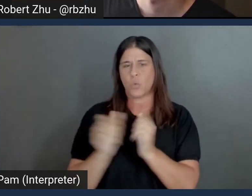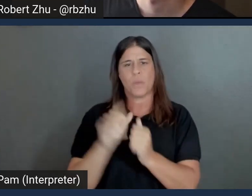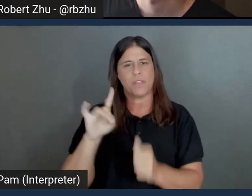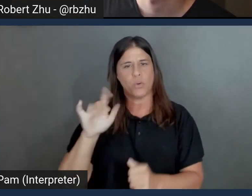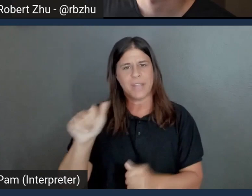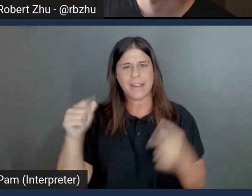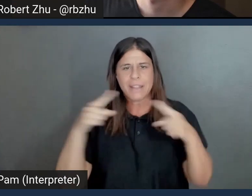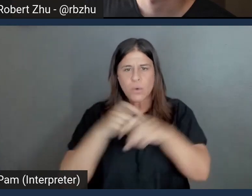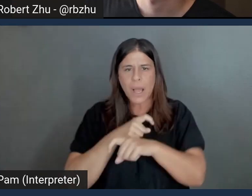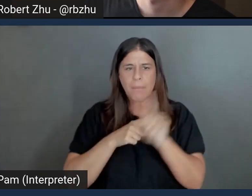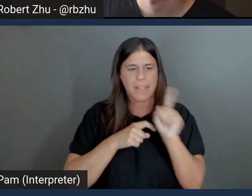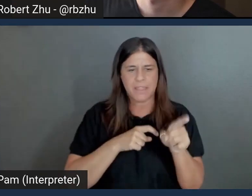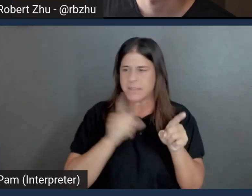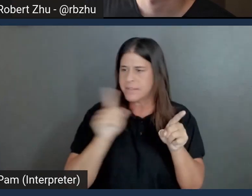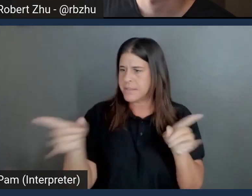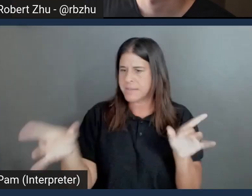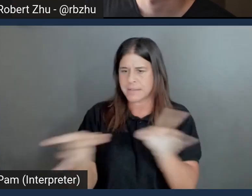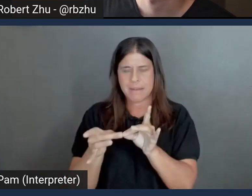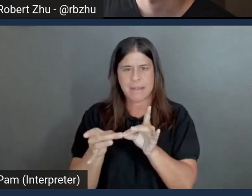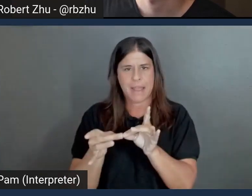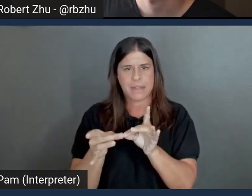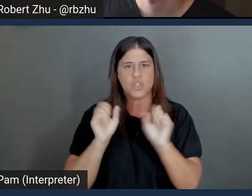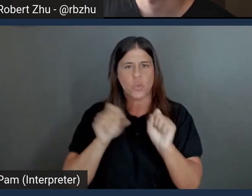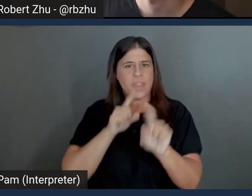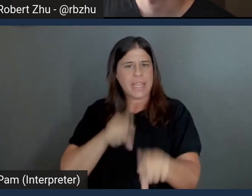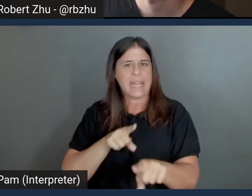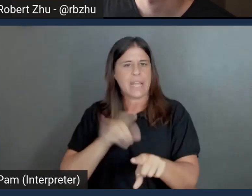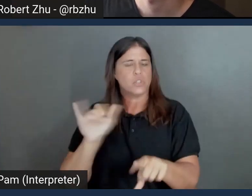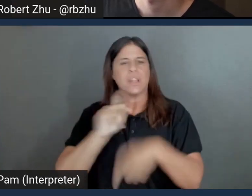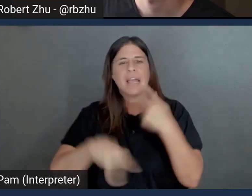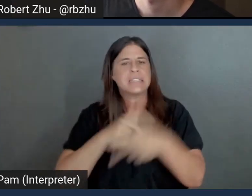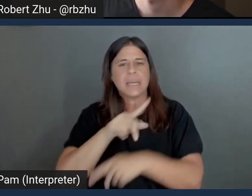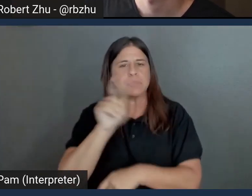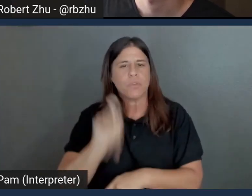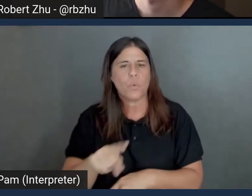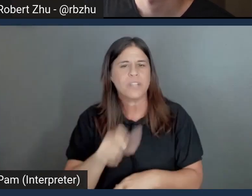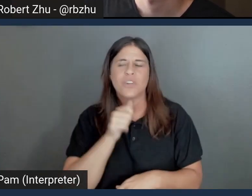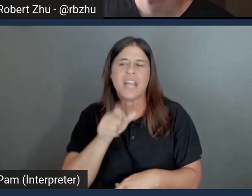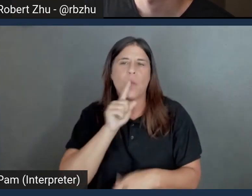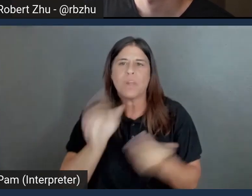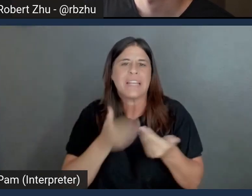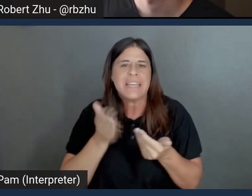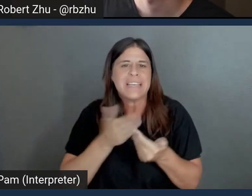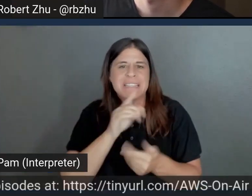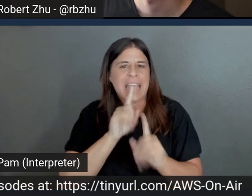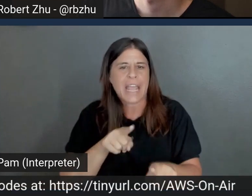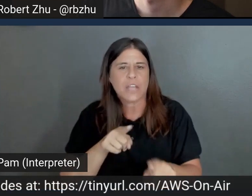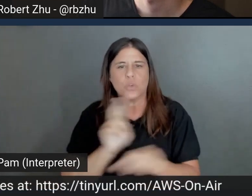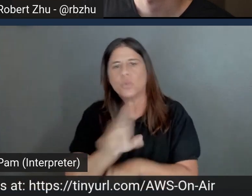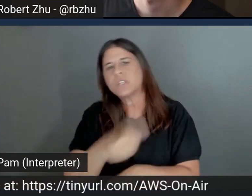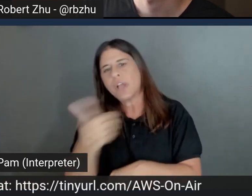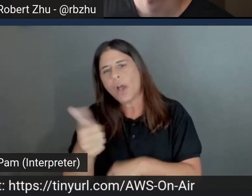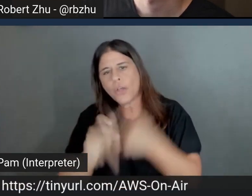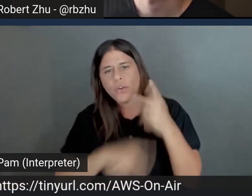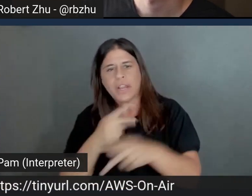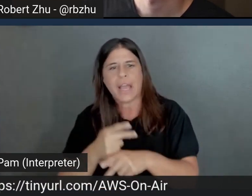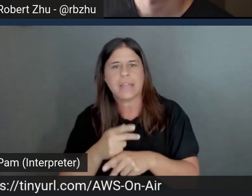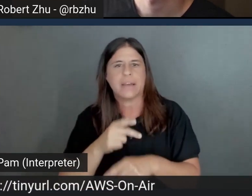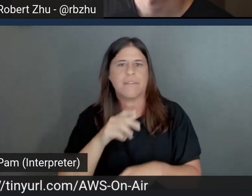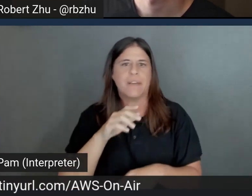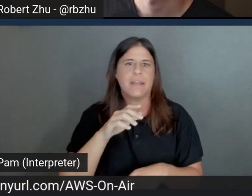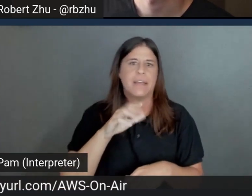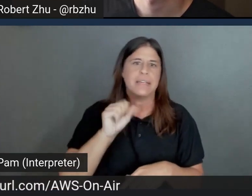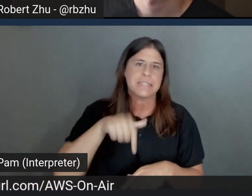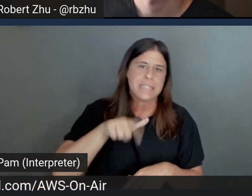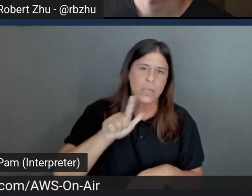connections within their data, to be able to answer, types of questions that are not easily answered through other types of NoSQL or SQL databases out